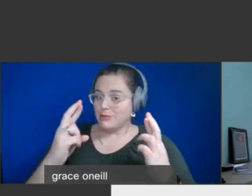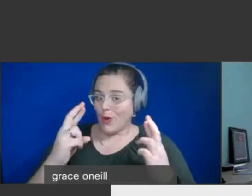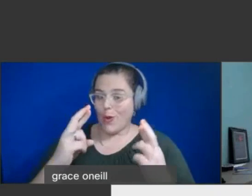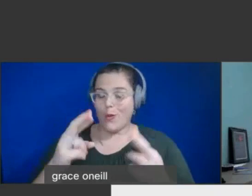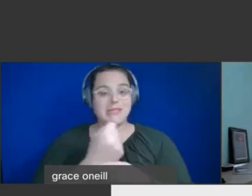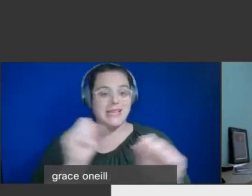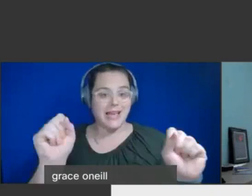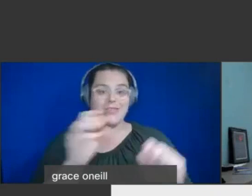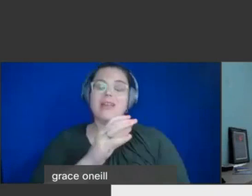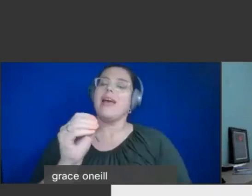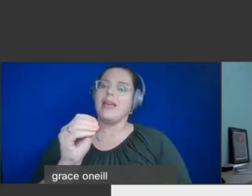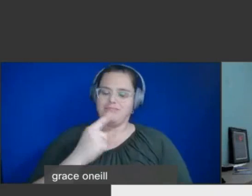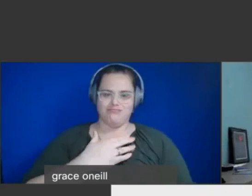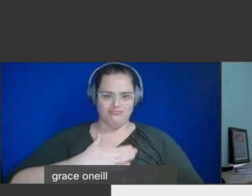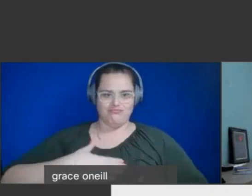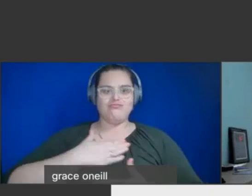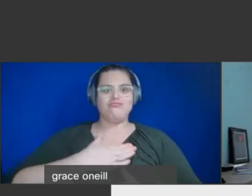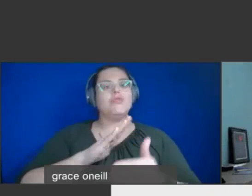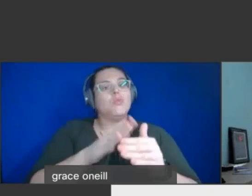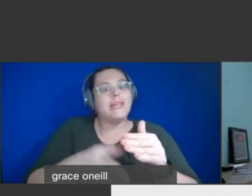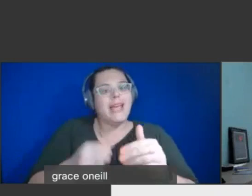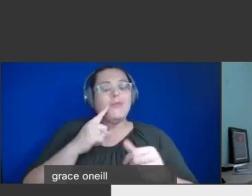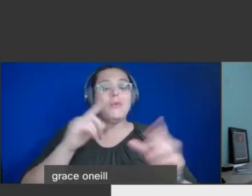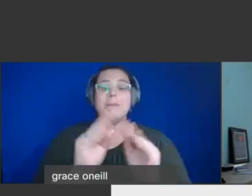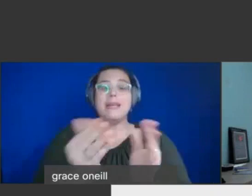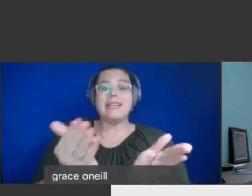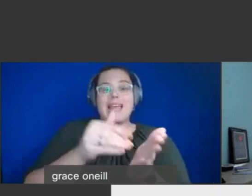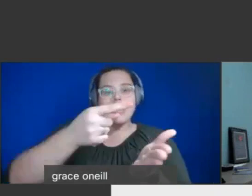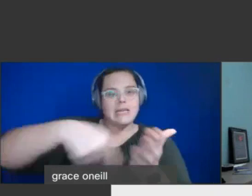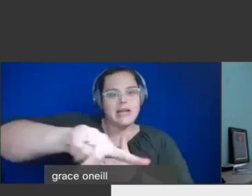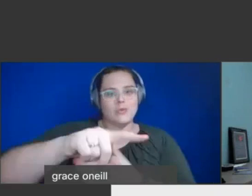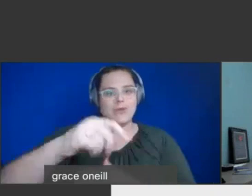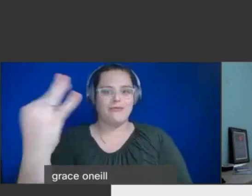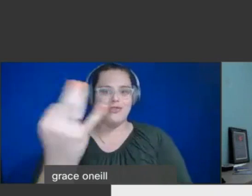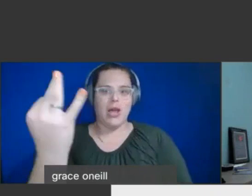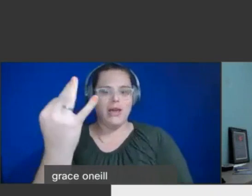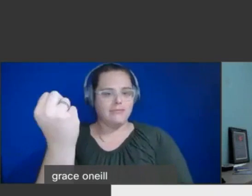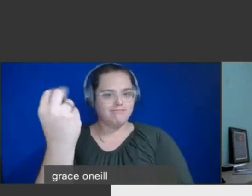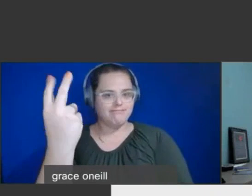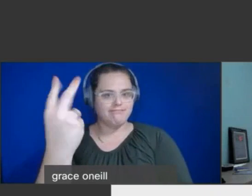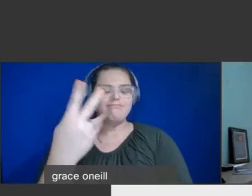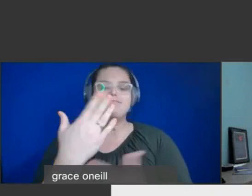everyone have a good weekend, and we will talk again next week. Thank you.